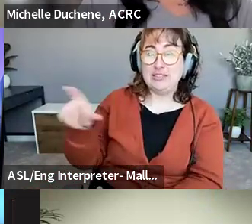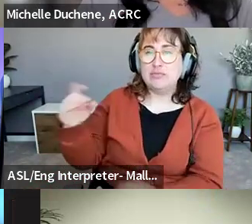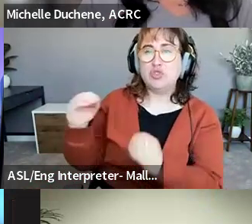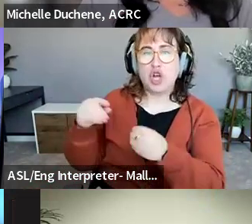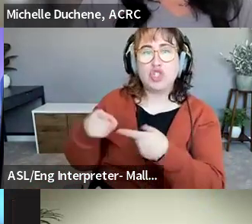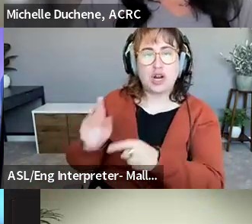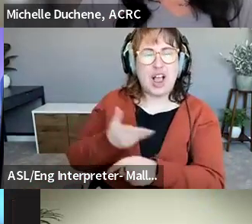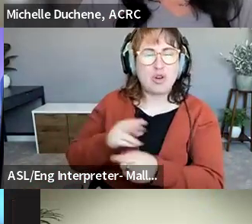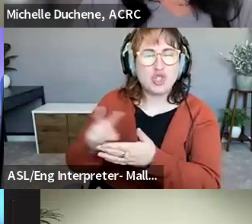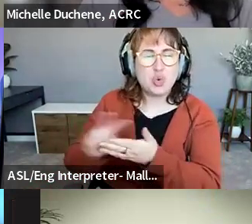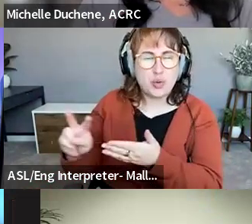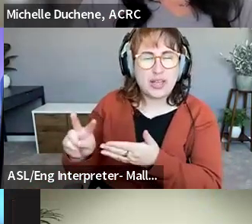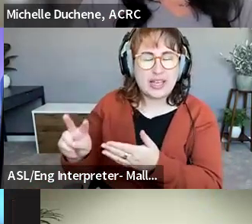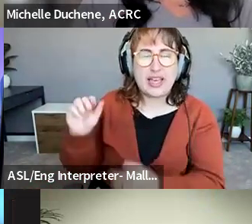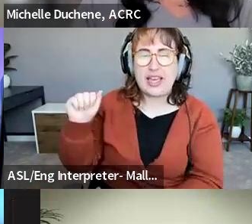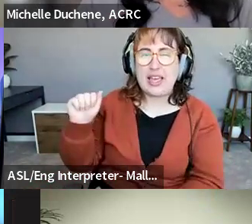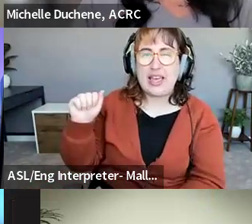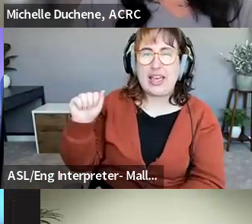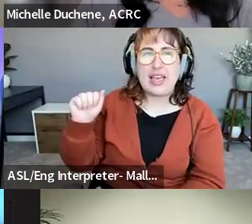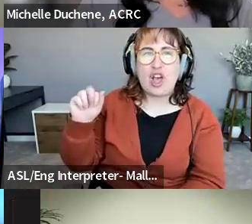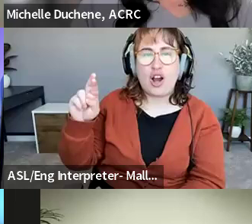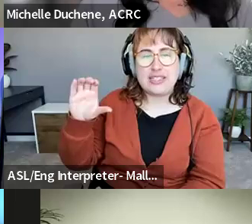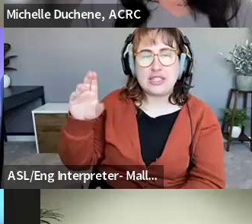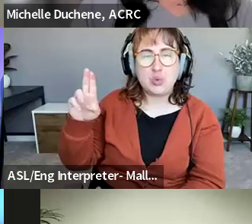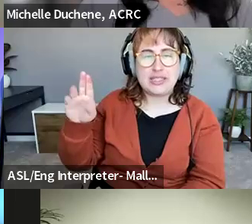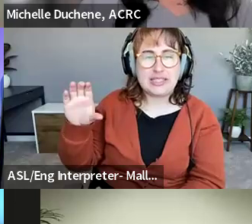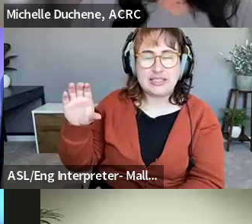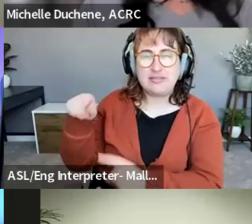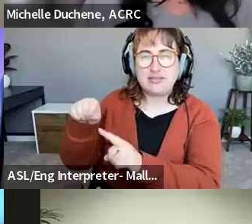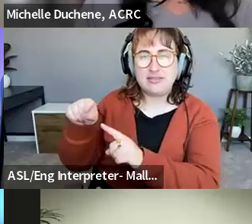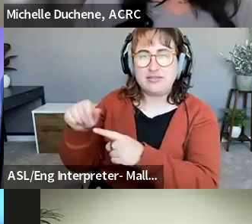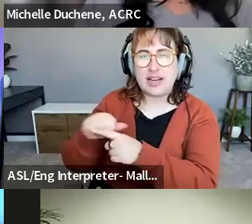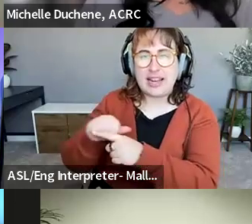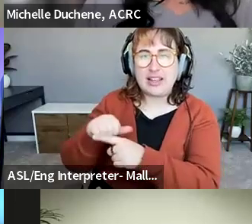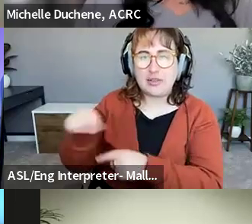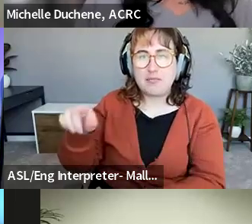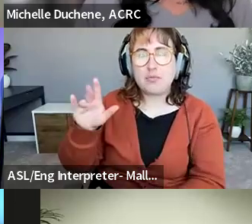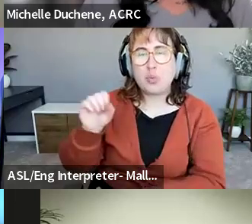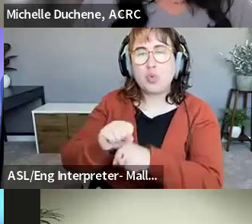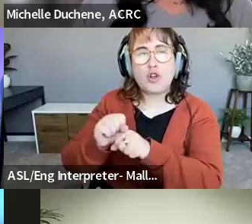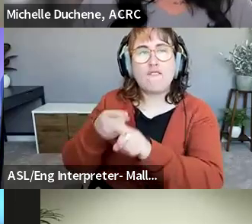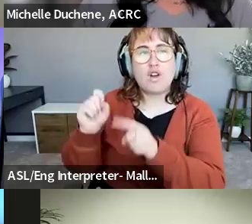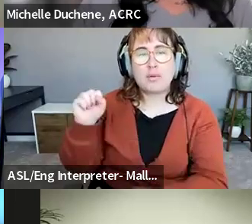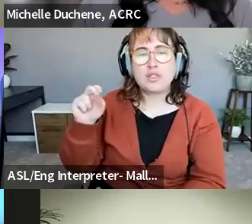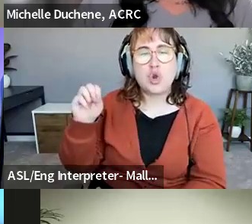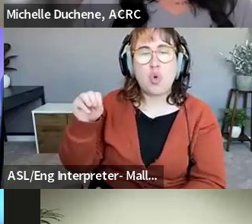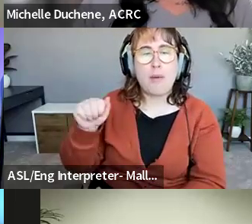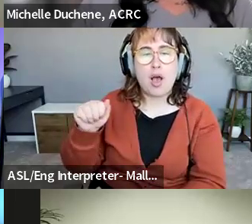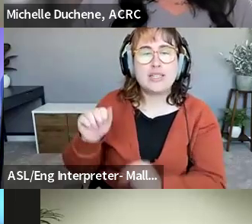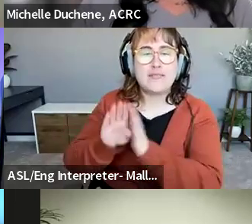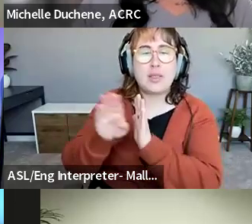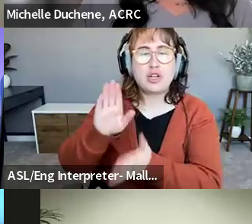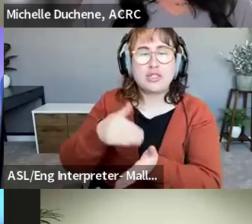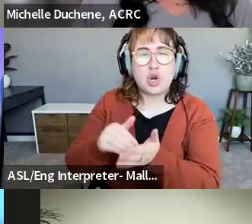our 2-week long ACRCU, and over the years when I was at working out at Sonoma Developmental Center with so many